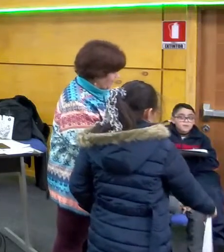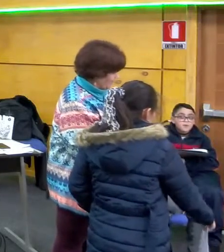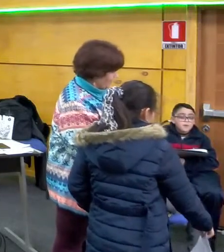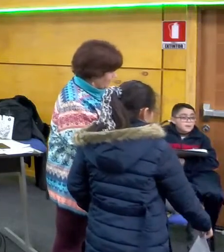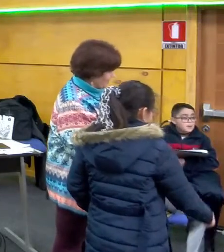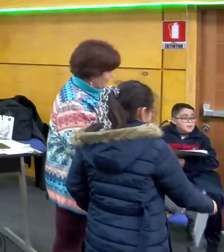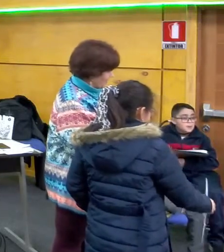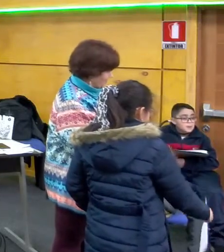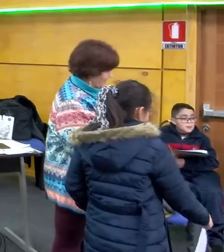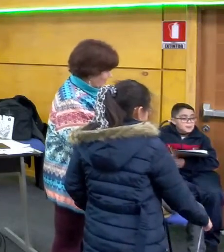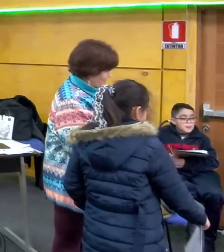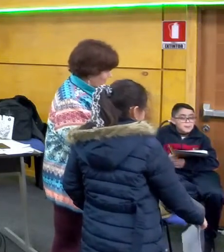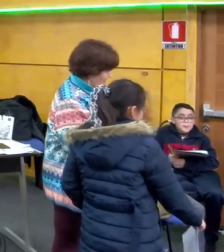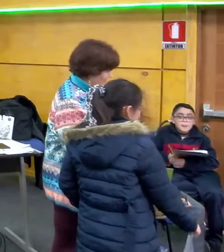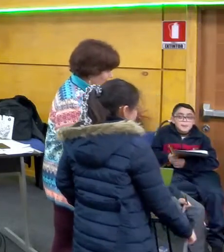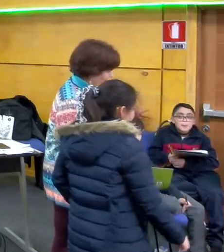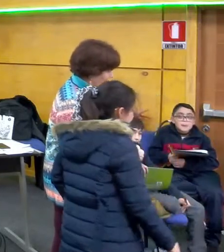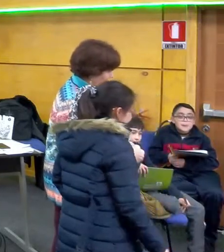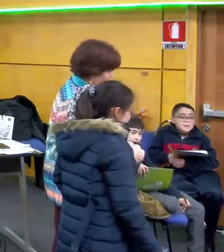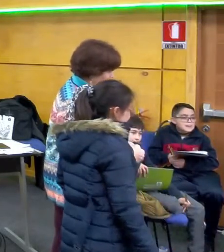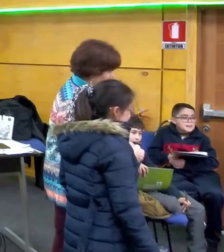Okay.